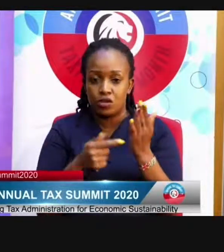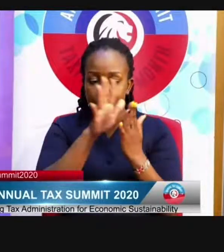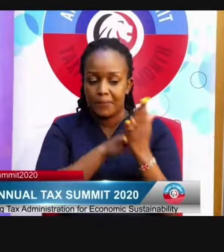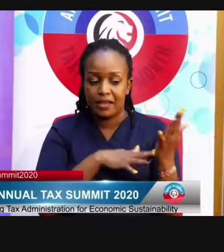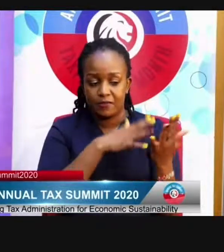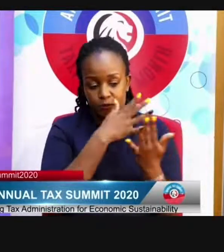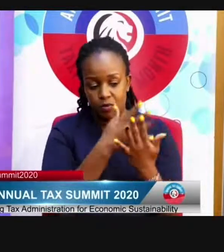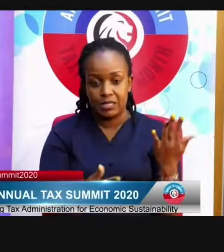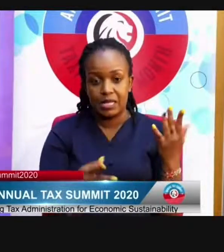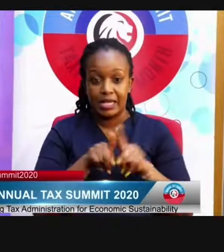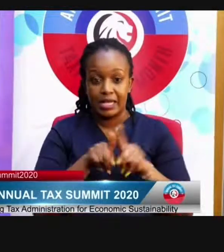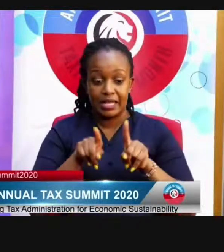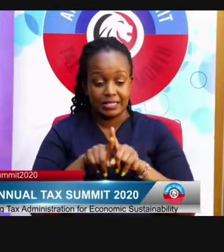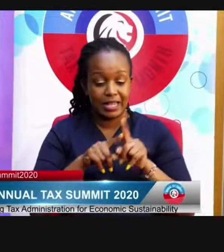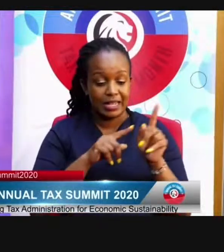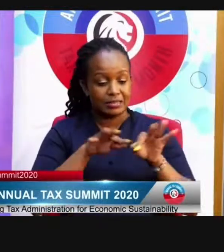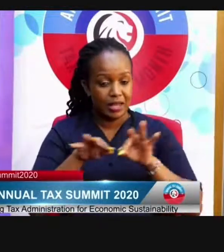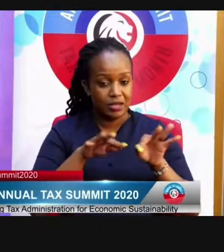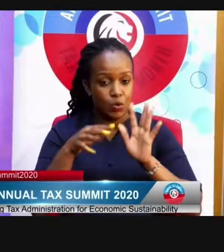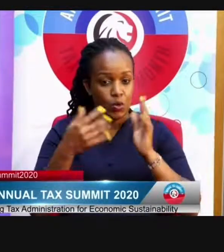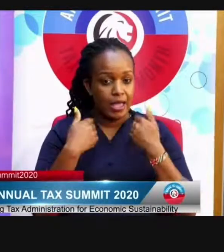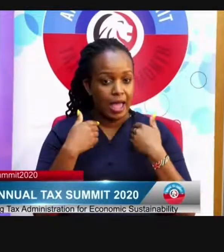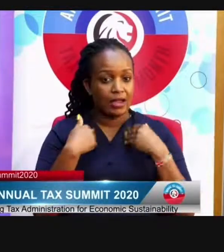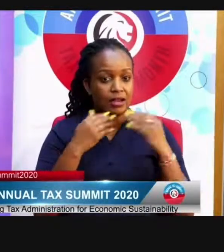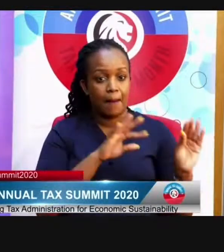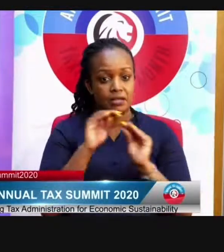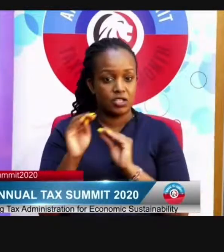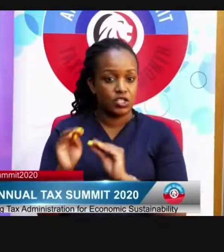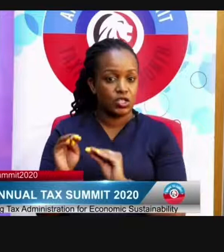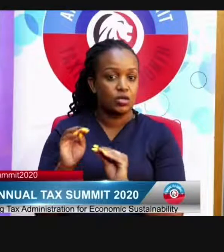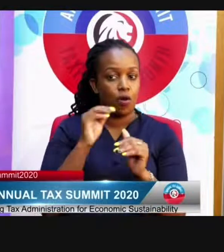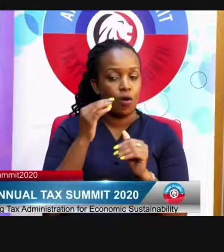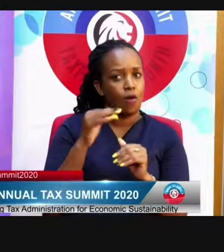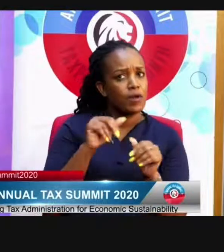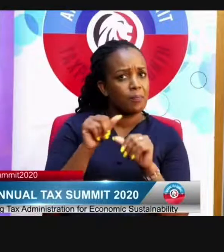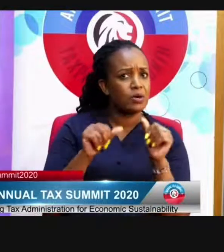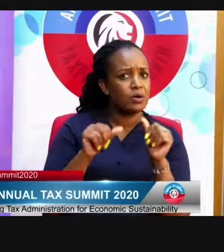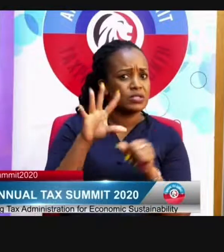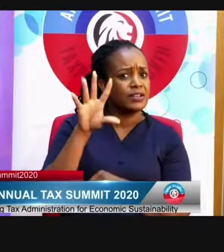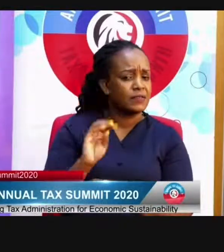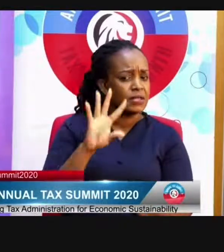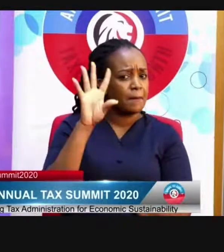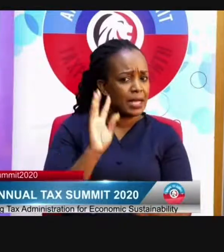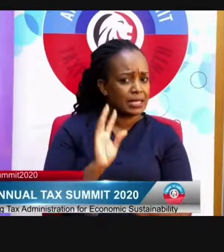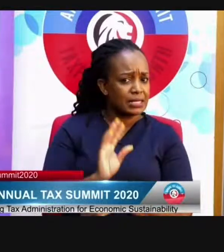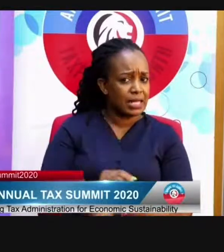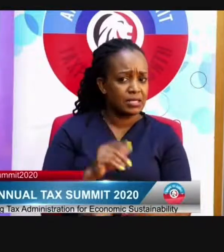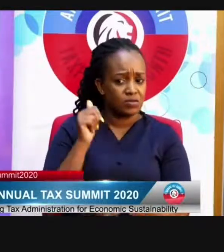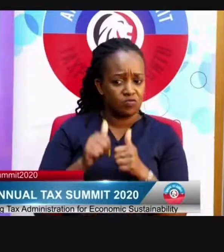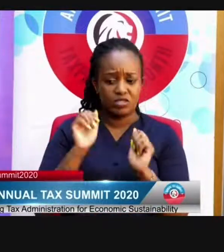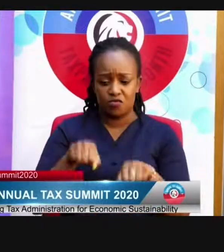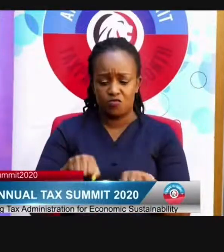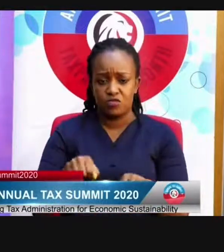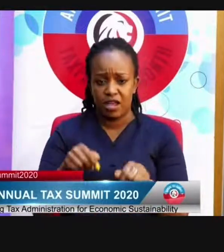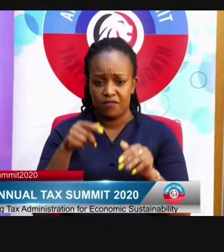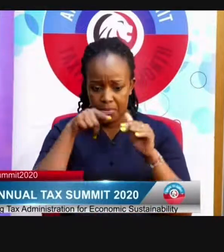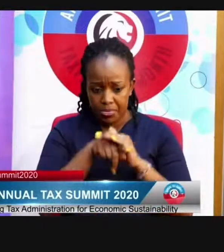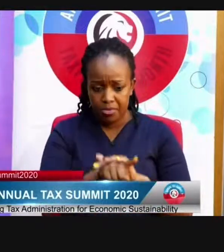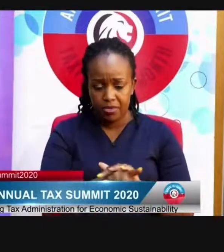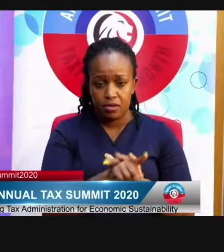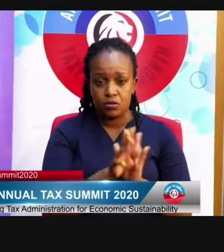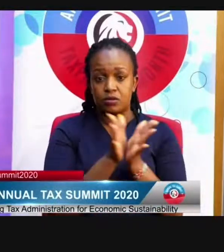that we've had a migration, a 50% migration of those taxpayers that would have walked into our branches during filing